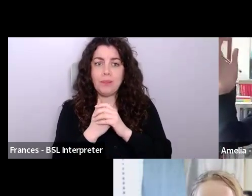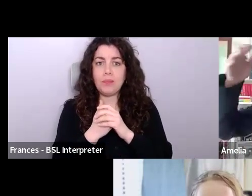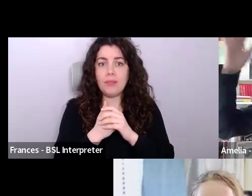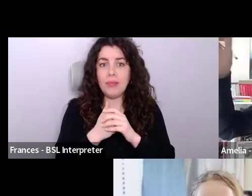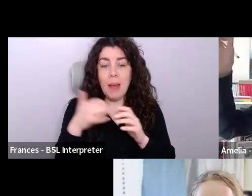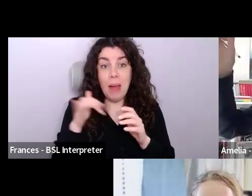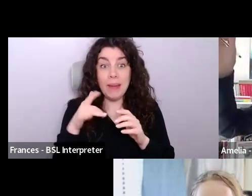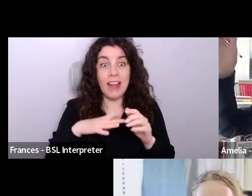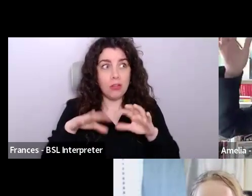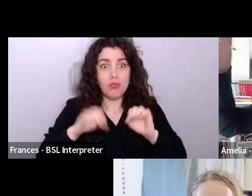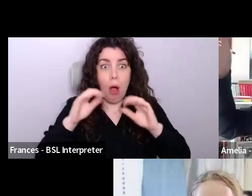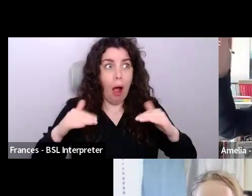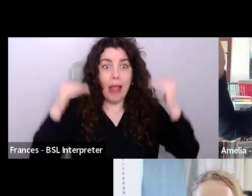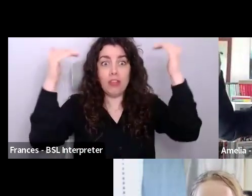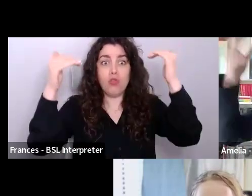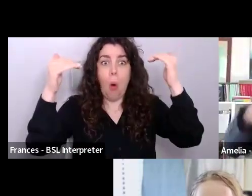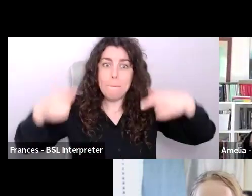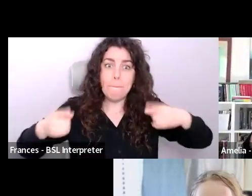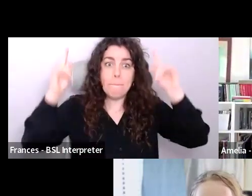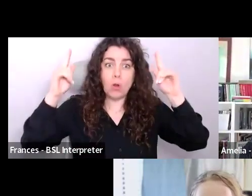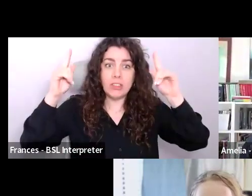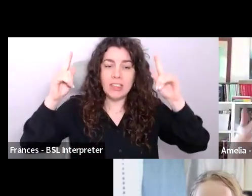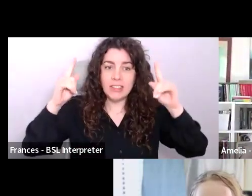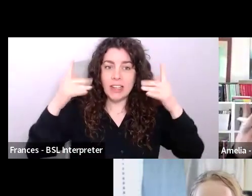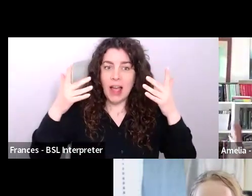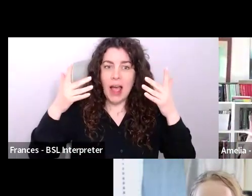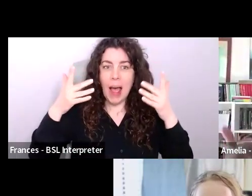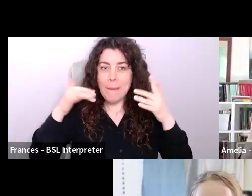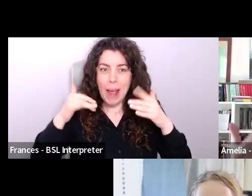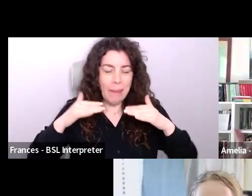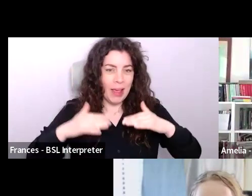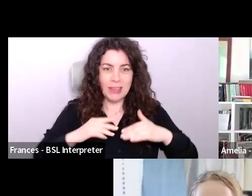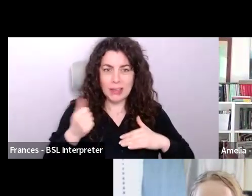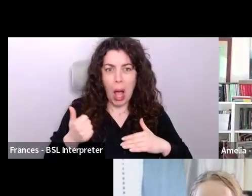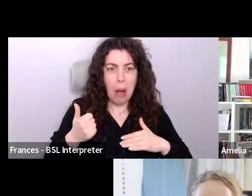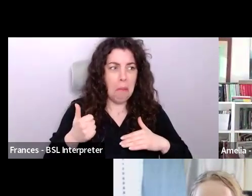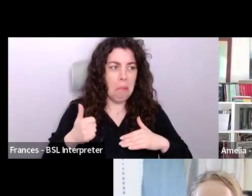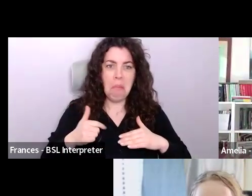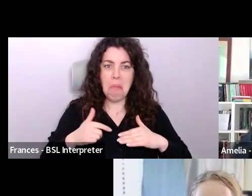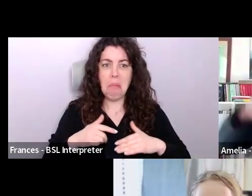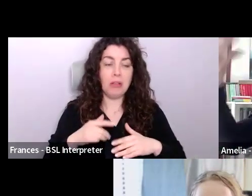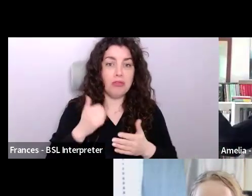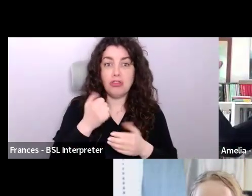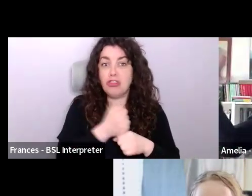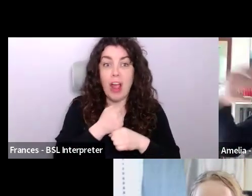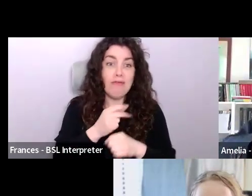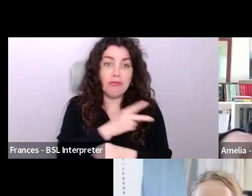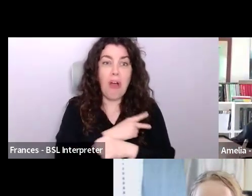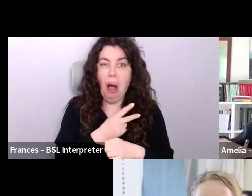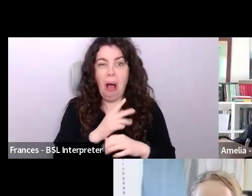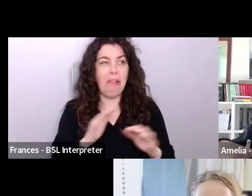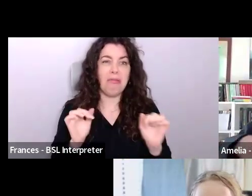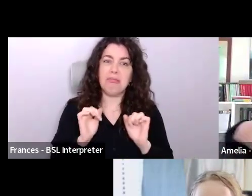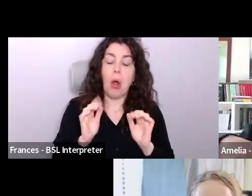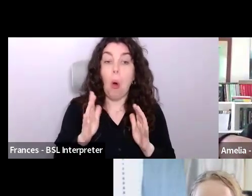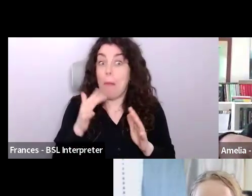top-down thing where the top are really keen to pursue this, but lower down, it's not that change has not come through, or maybe it's the other way around. Maybe it's